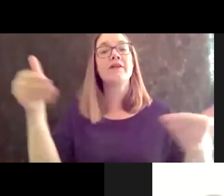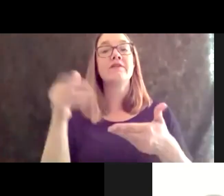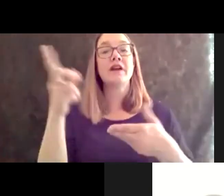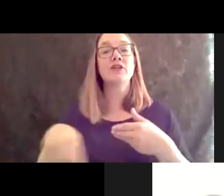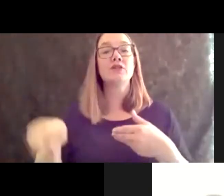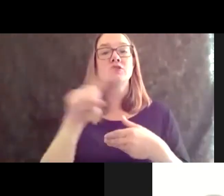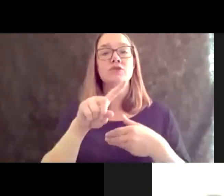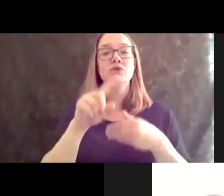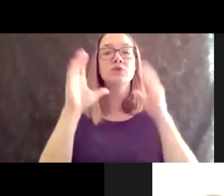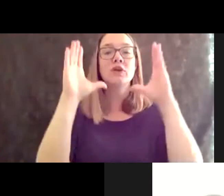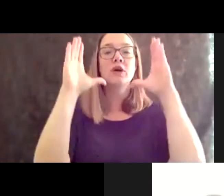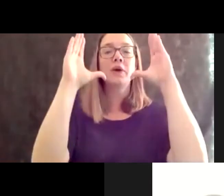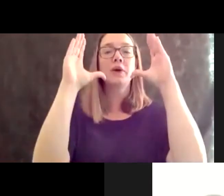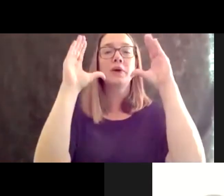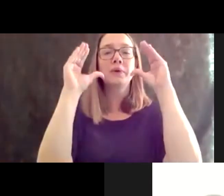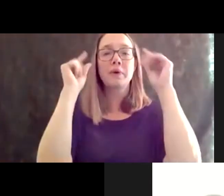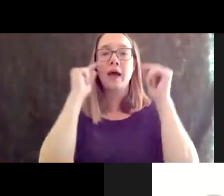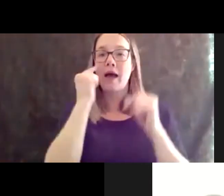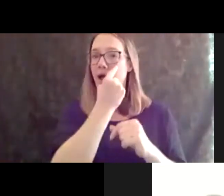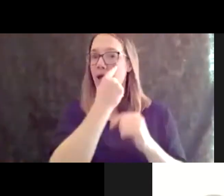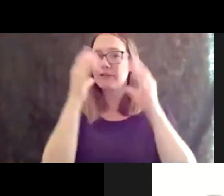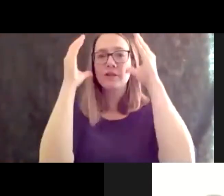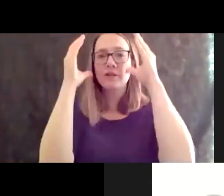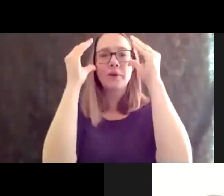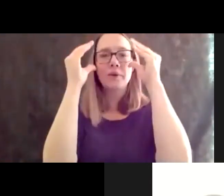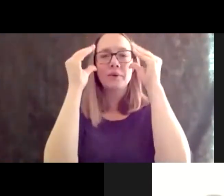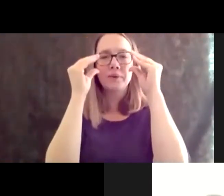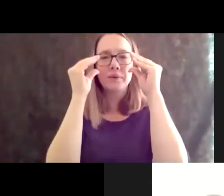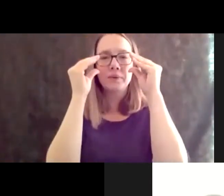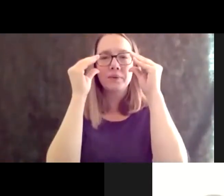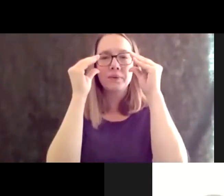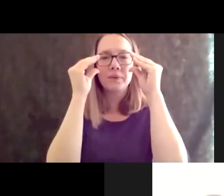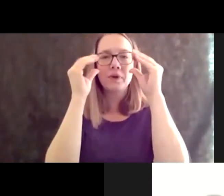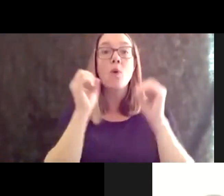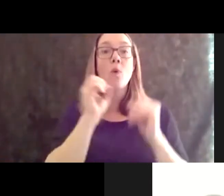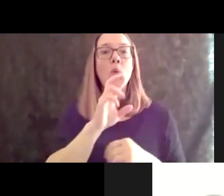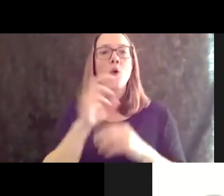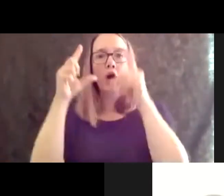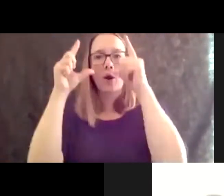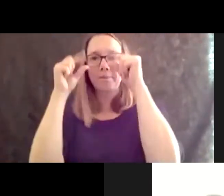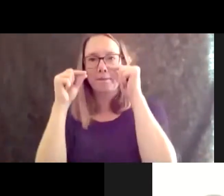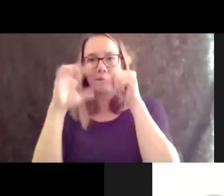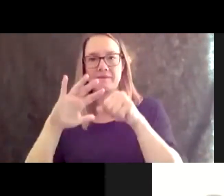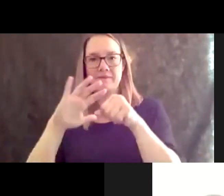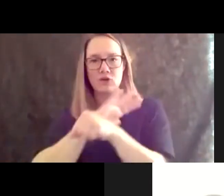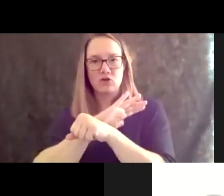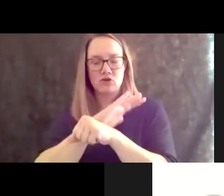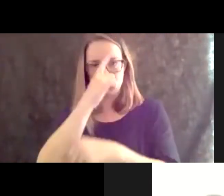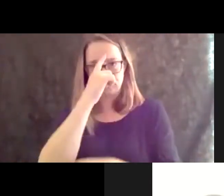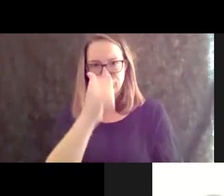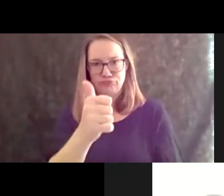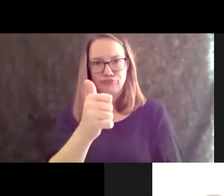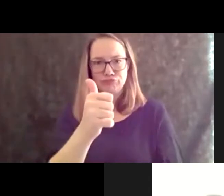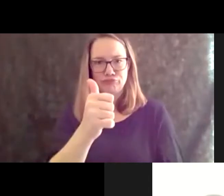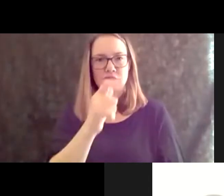soften your gaze. And if you're able to, close your eyes. And